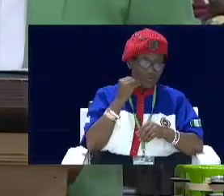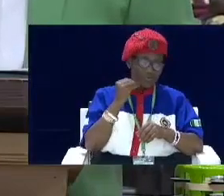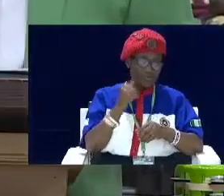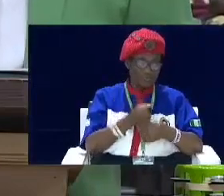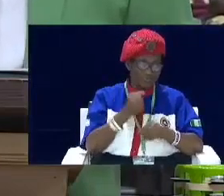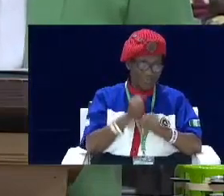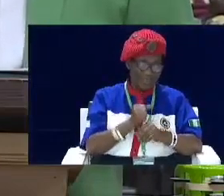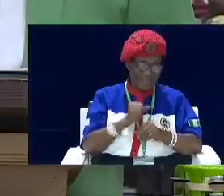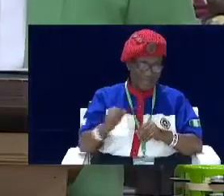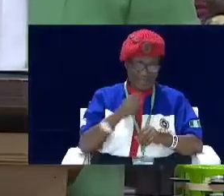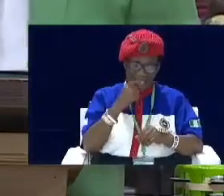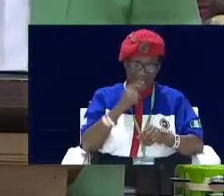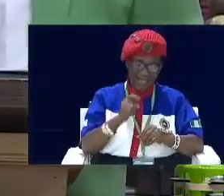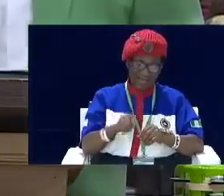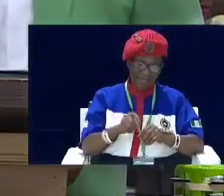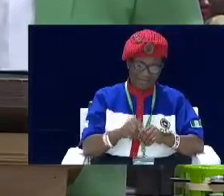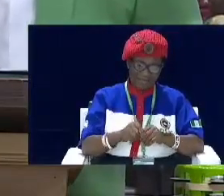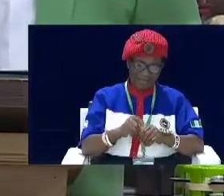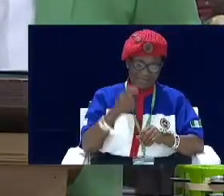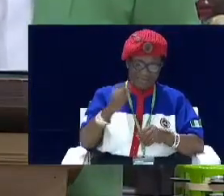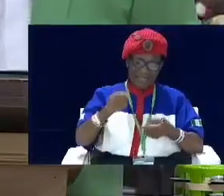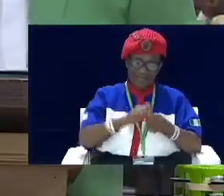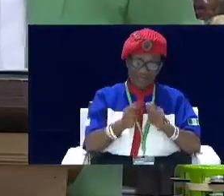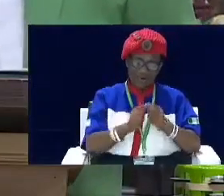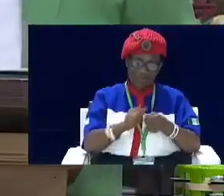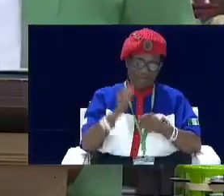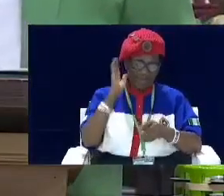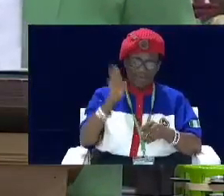The problems will be over.